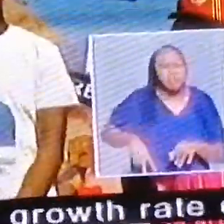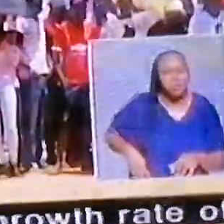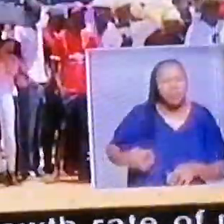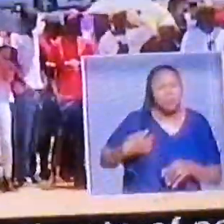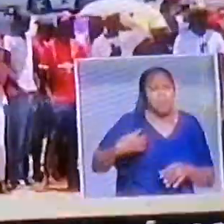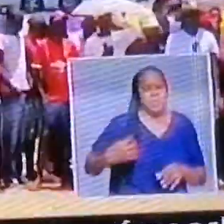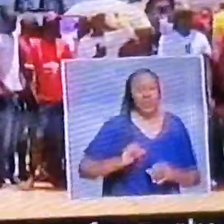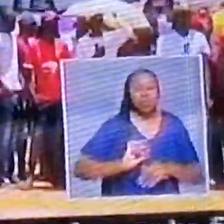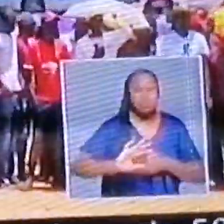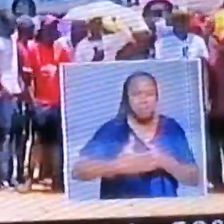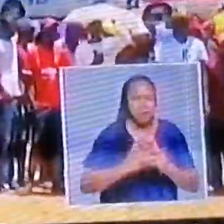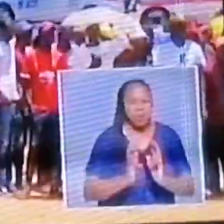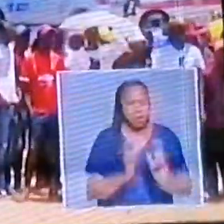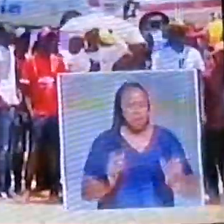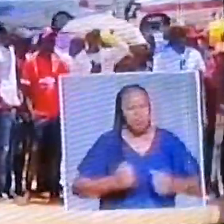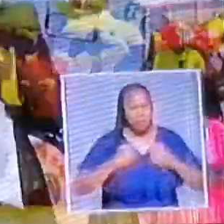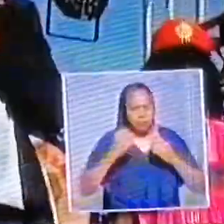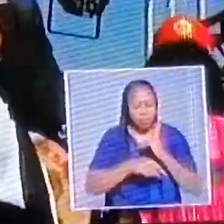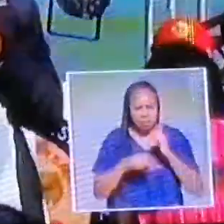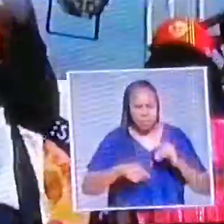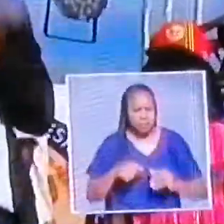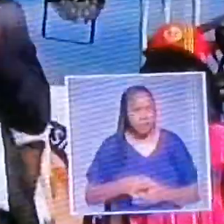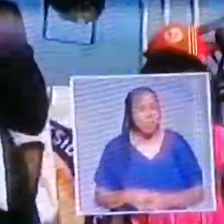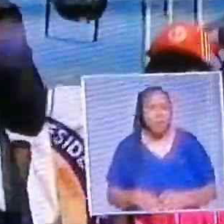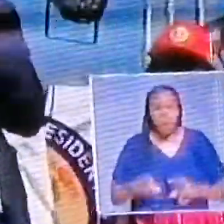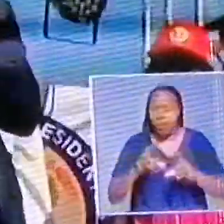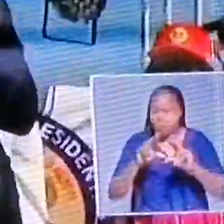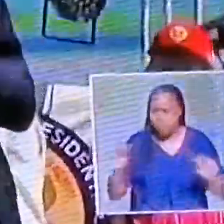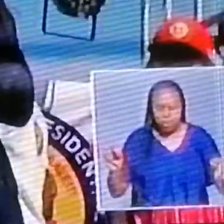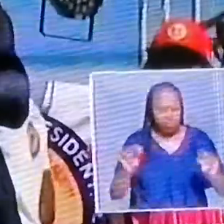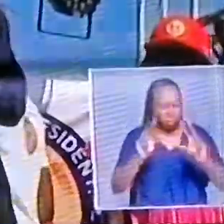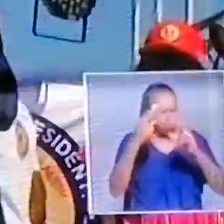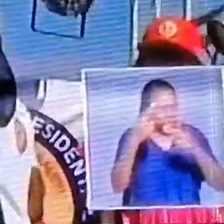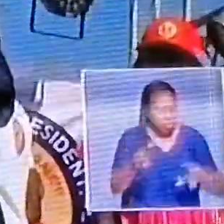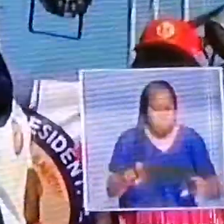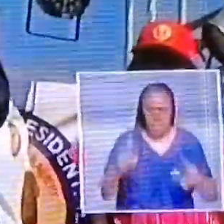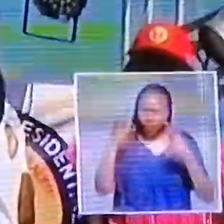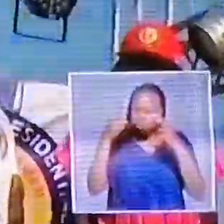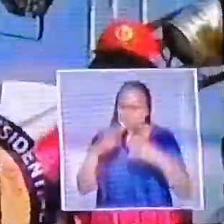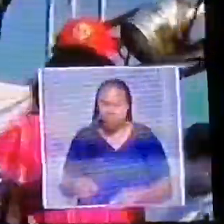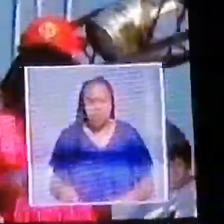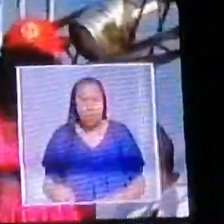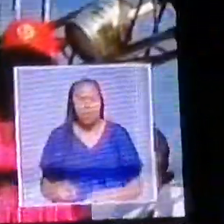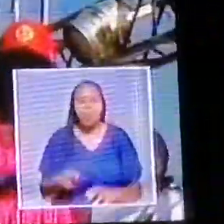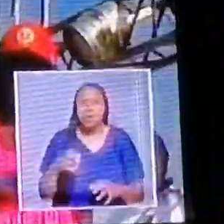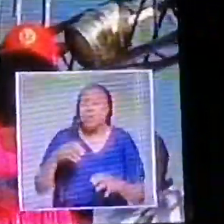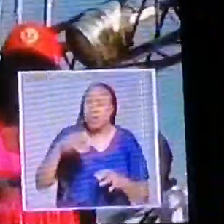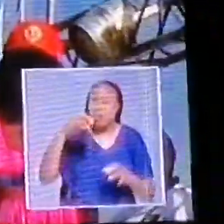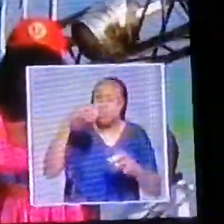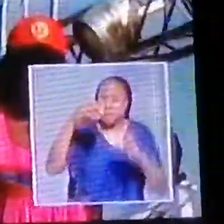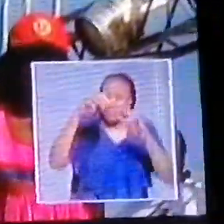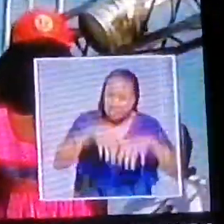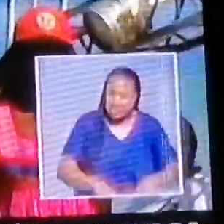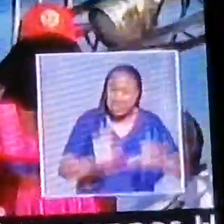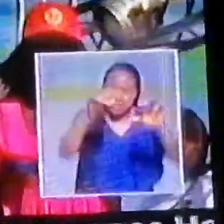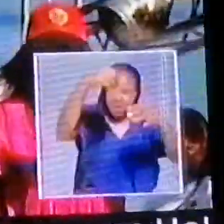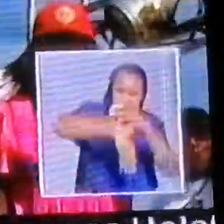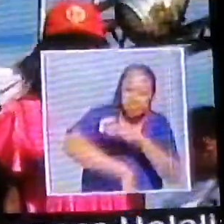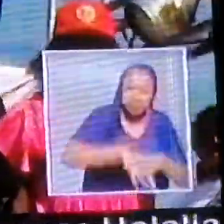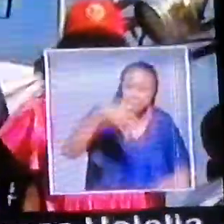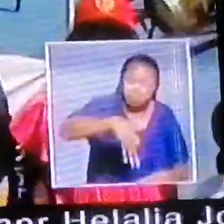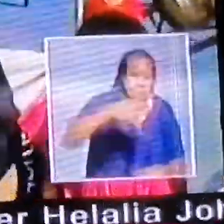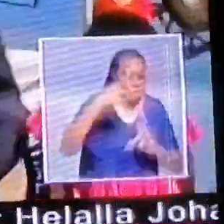people. No, no, no to phosphate mining in Namibia. Never shall we allow